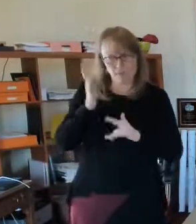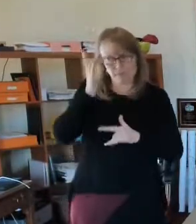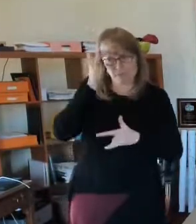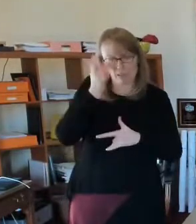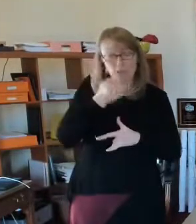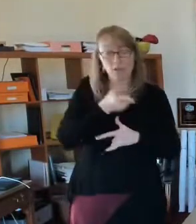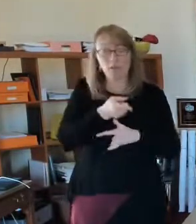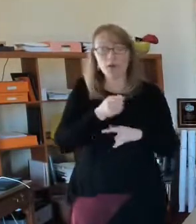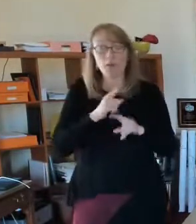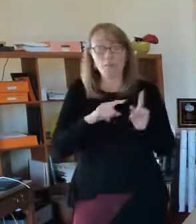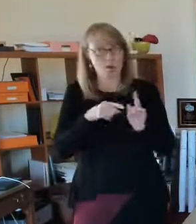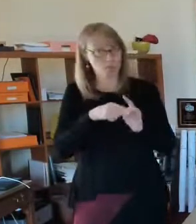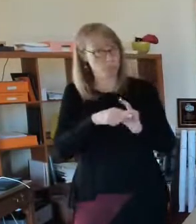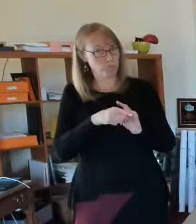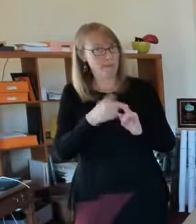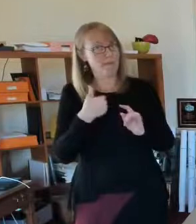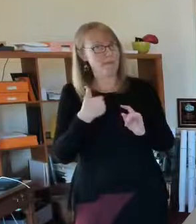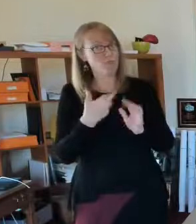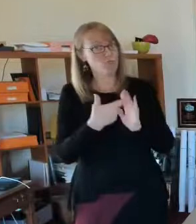there.